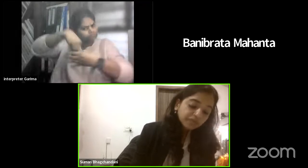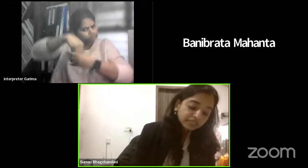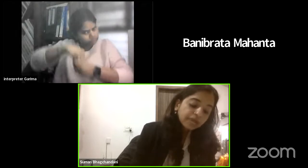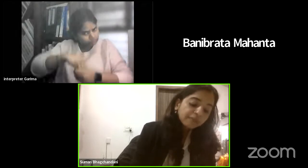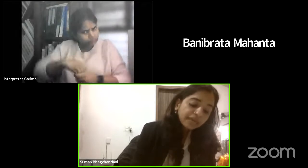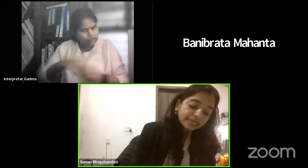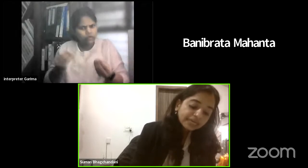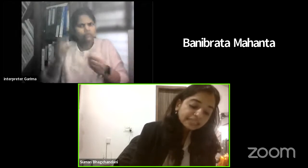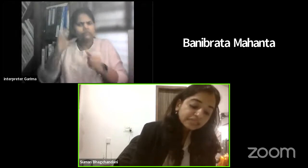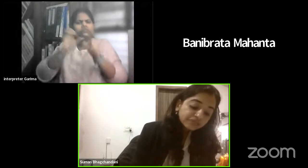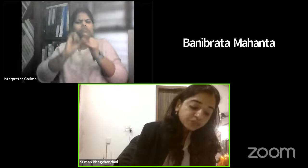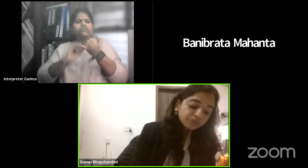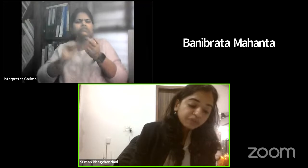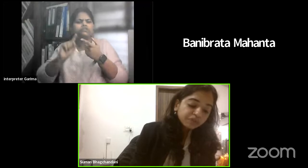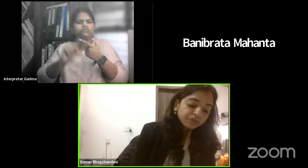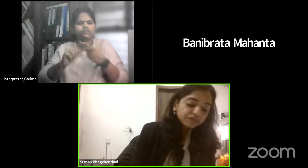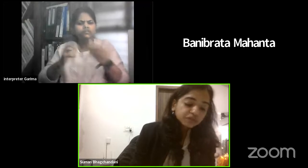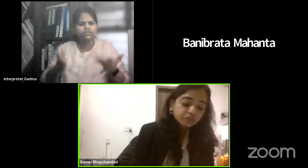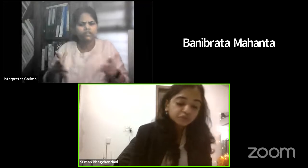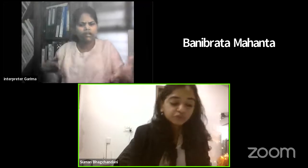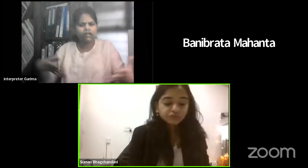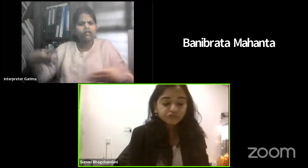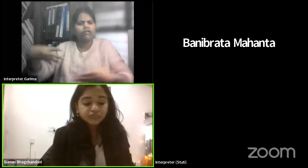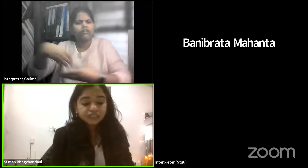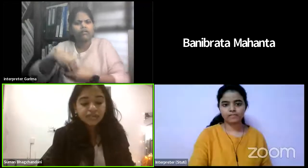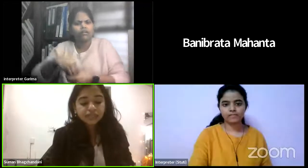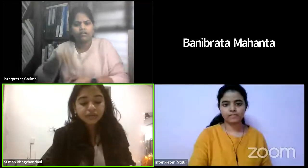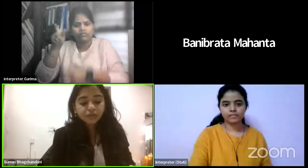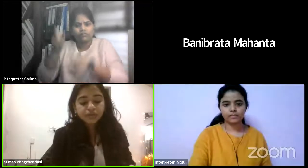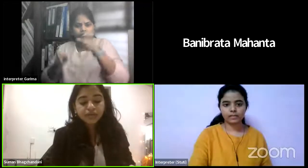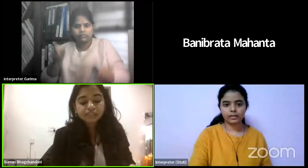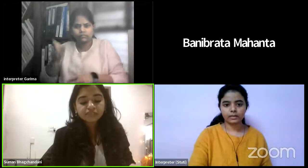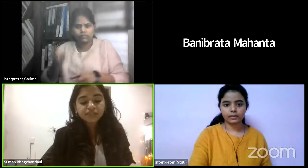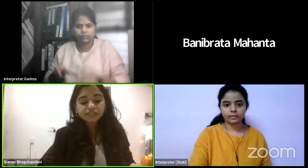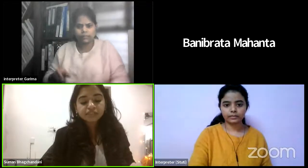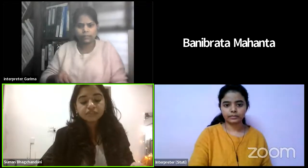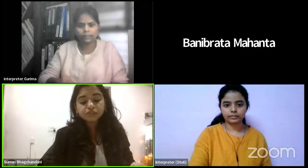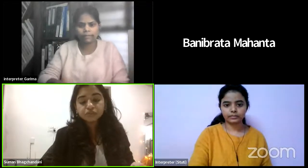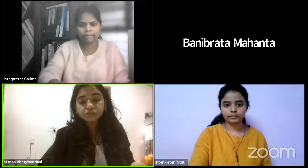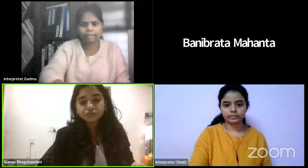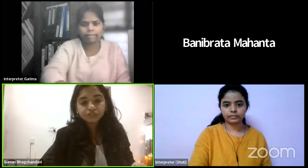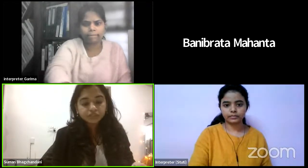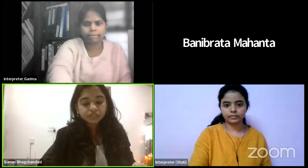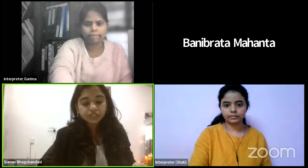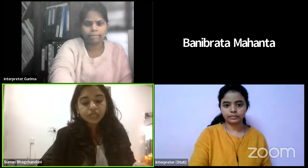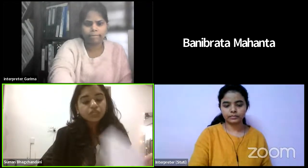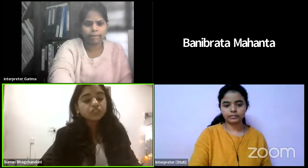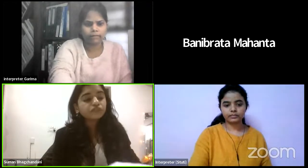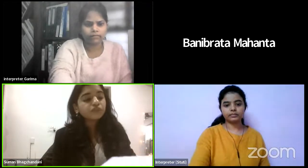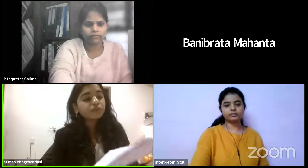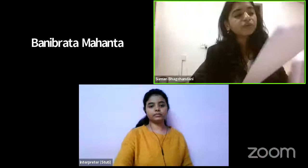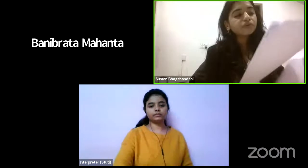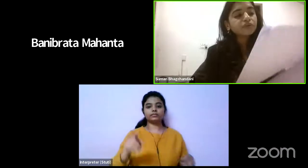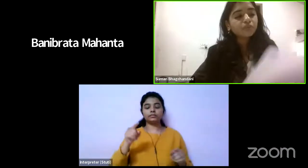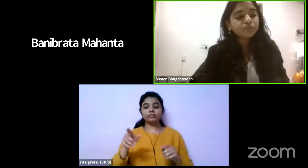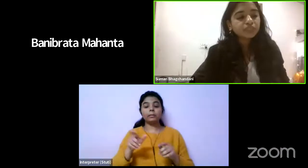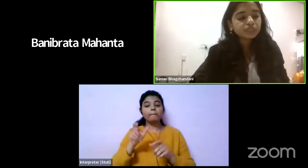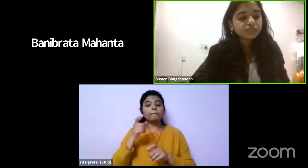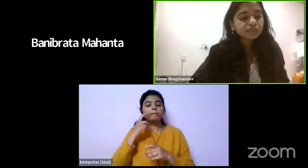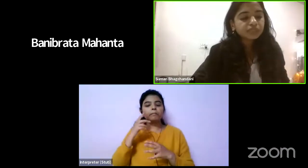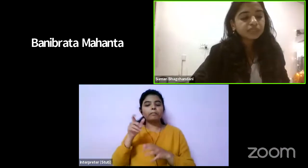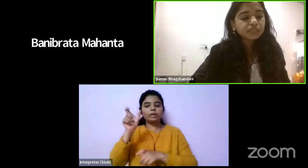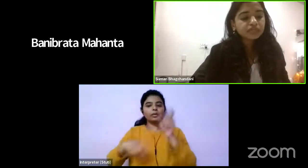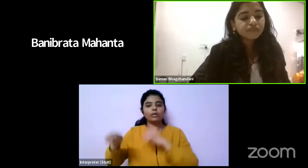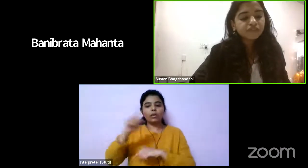also made by collecting visual memory of the guru's movement and their own as reflected in the studio mirrors. So for people with